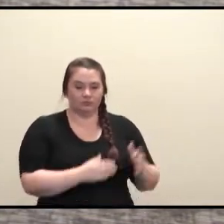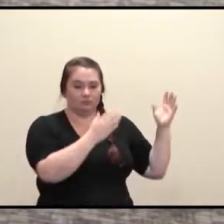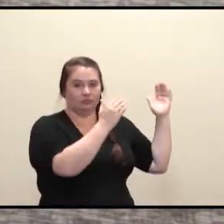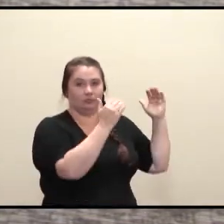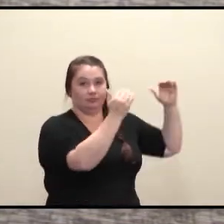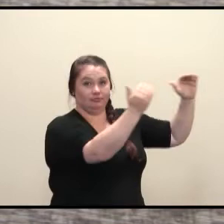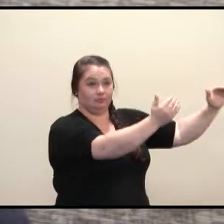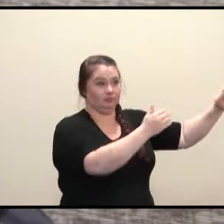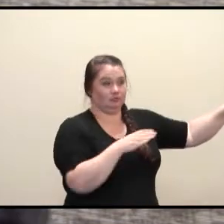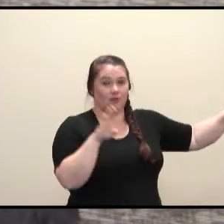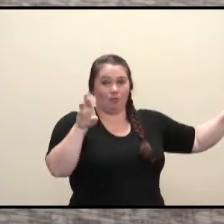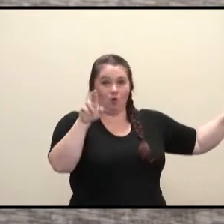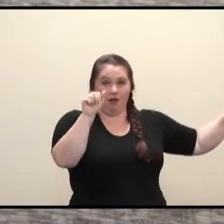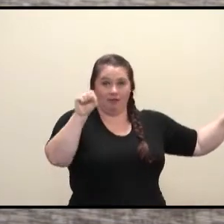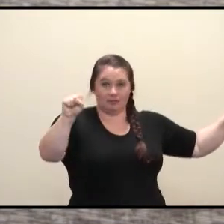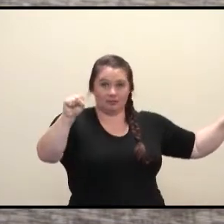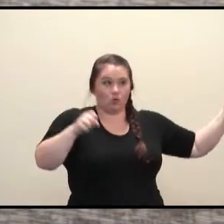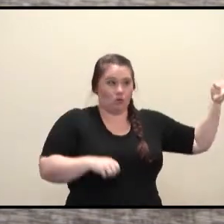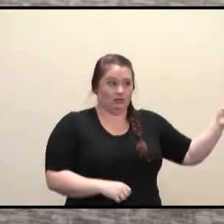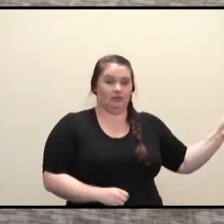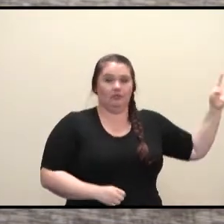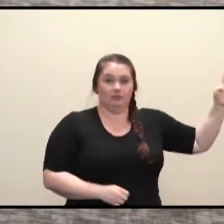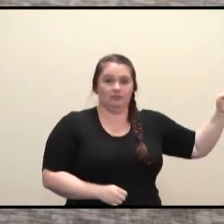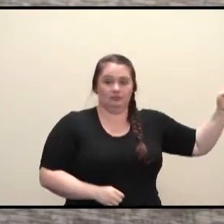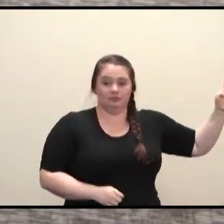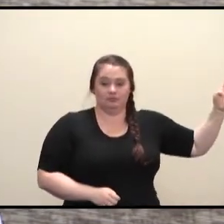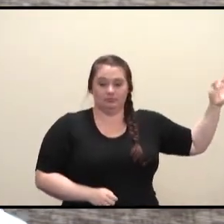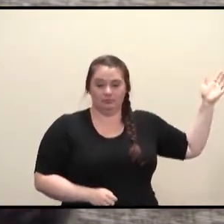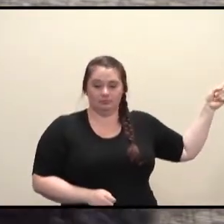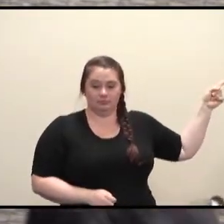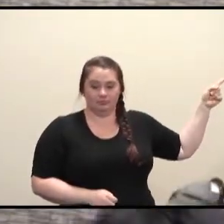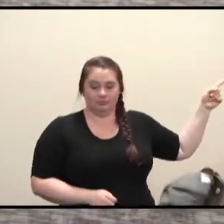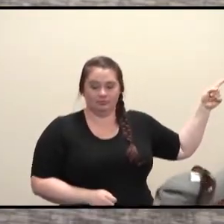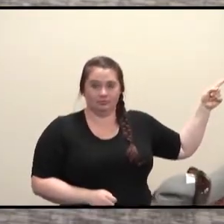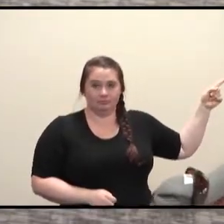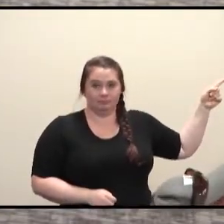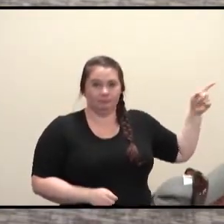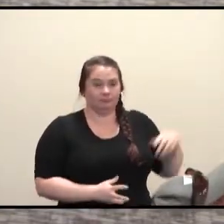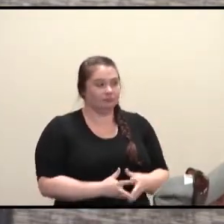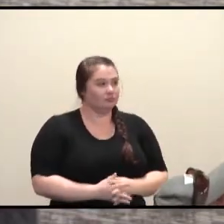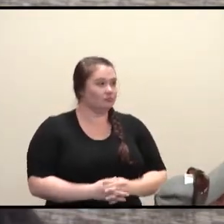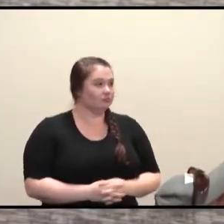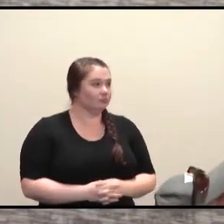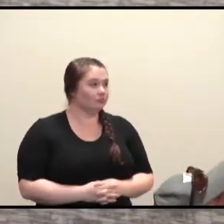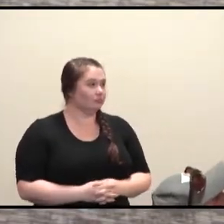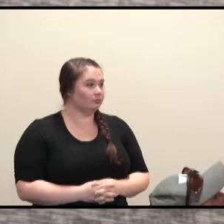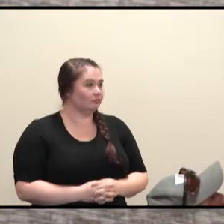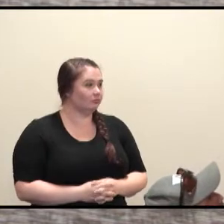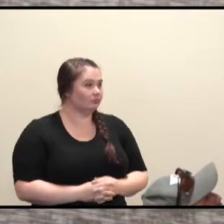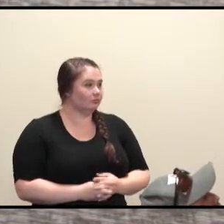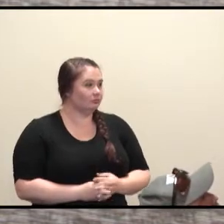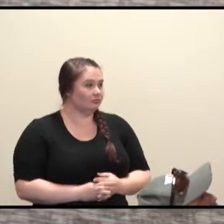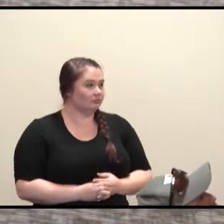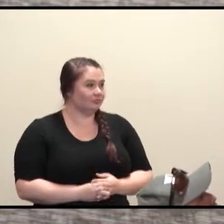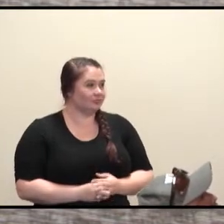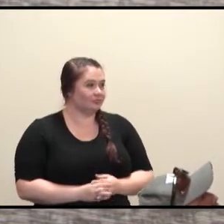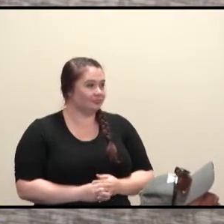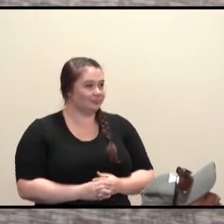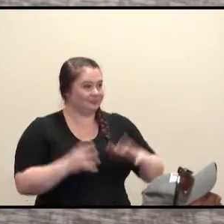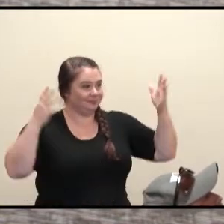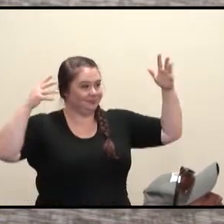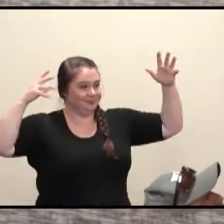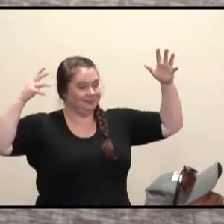Brass quartet, James J.D. Reed, Luis Garcia, Jacob Zuniga, and Dario Contreras.